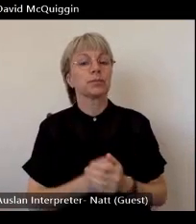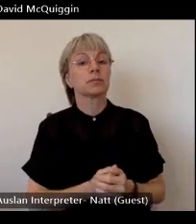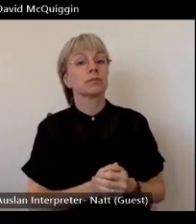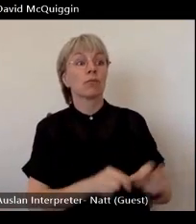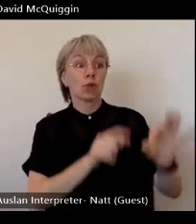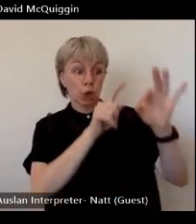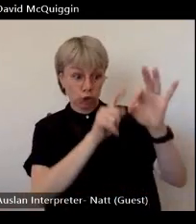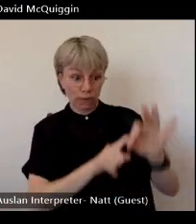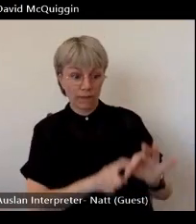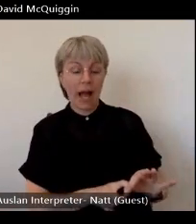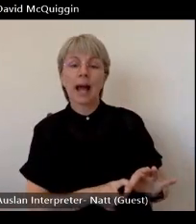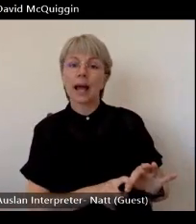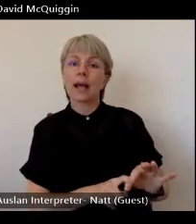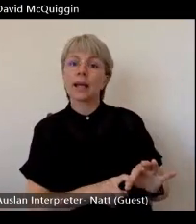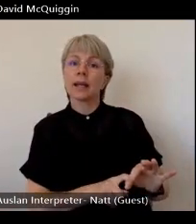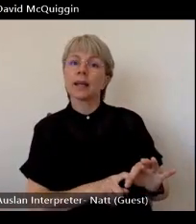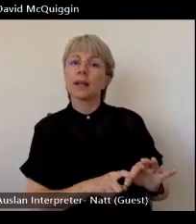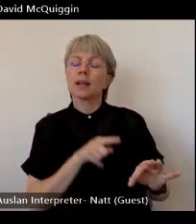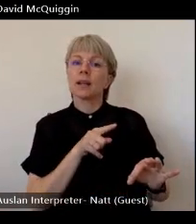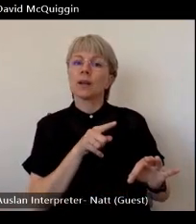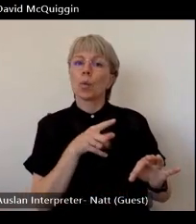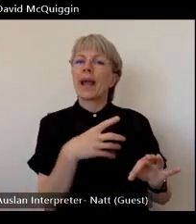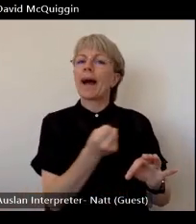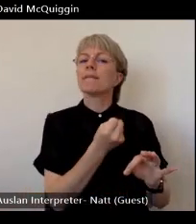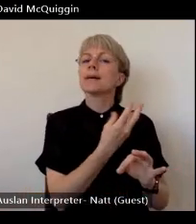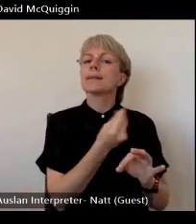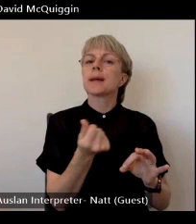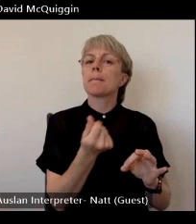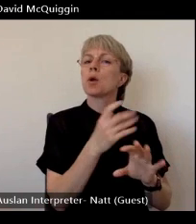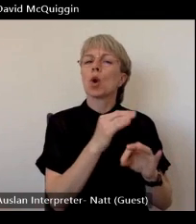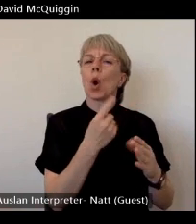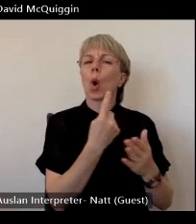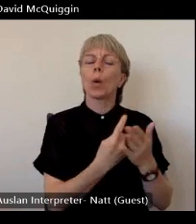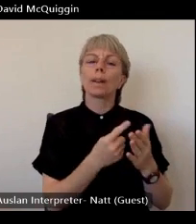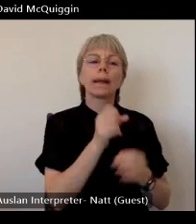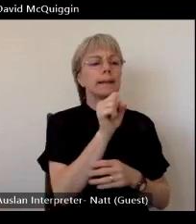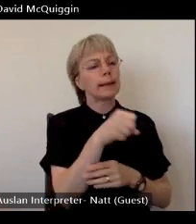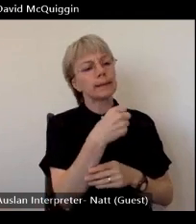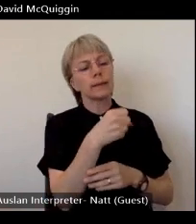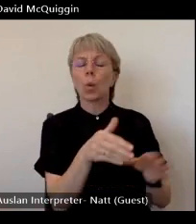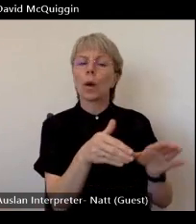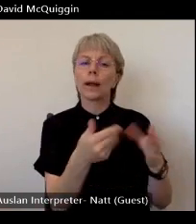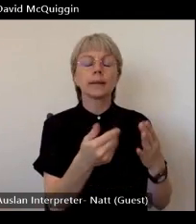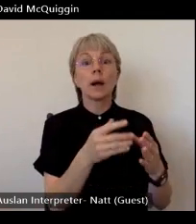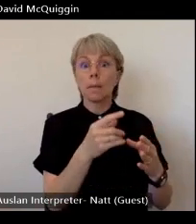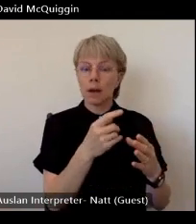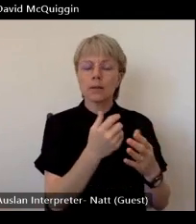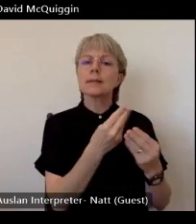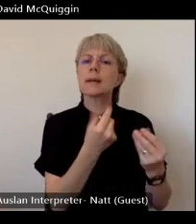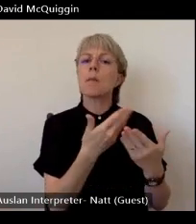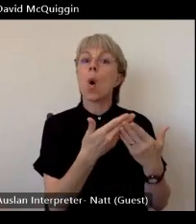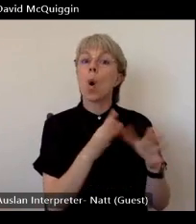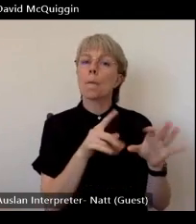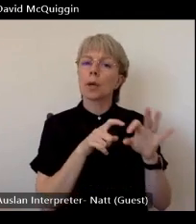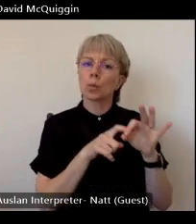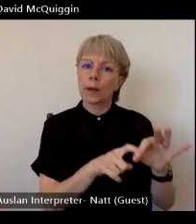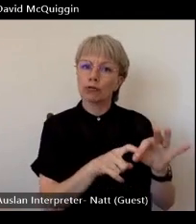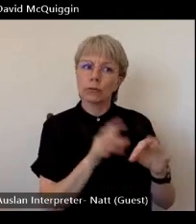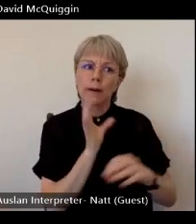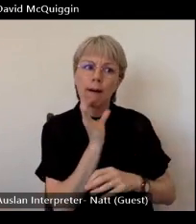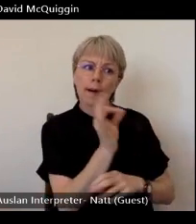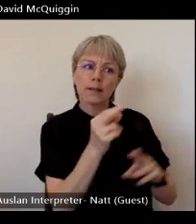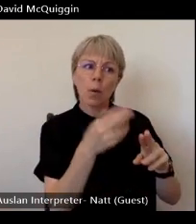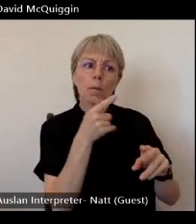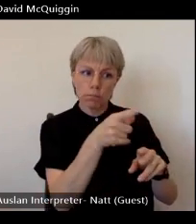methodology, but we included several open questions and got a very impressive number of very detailed